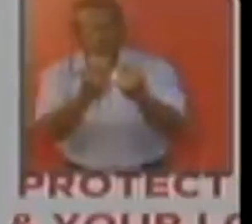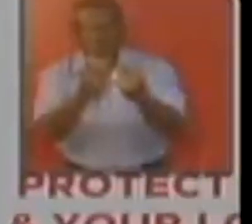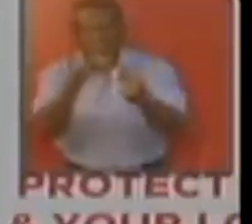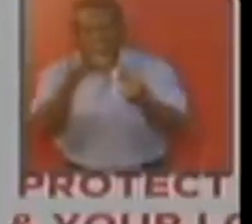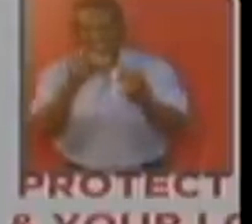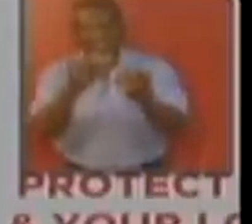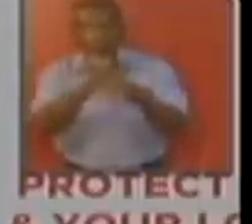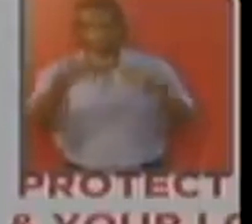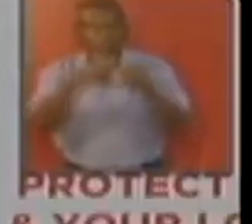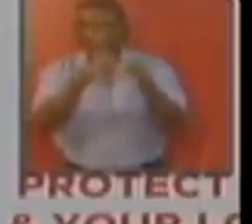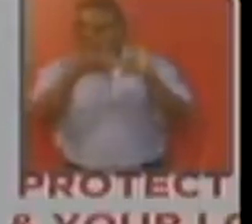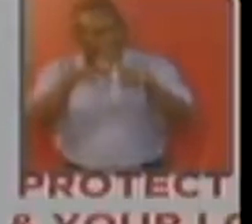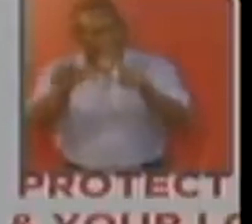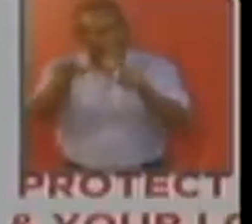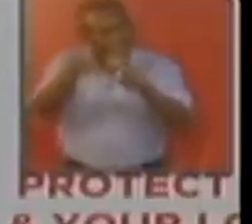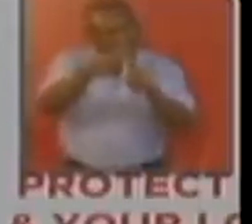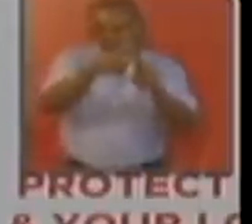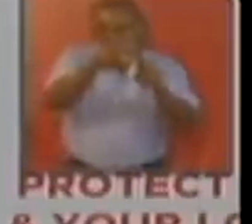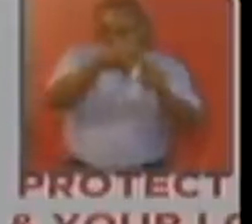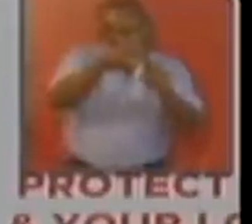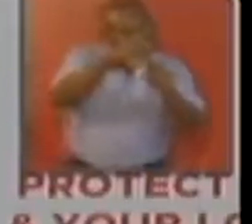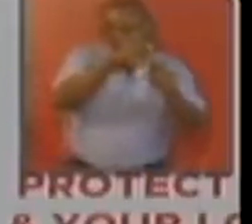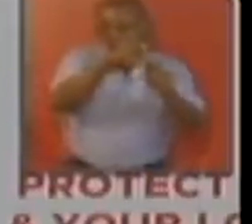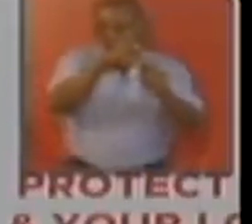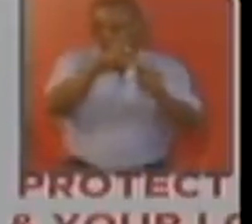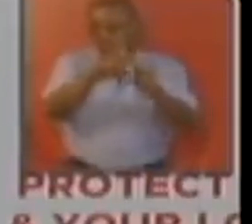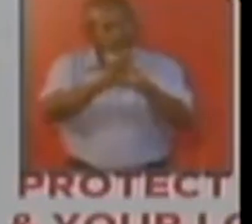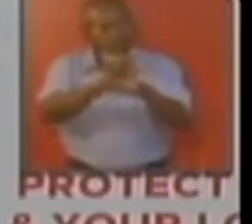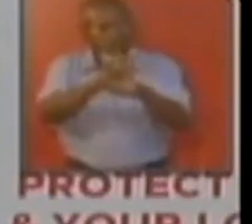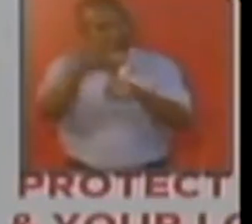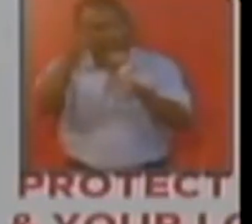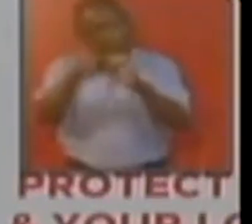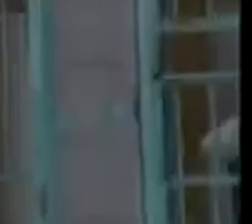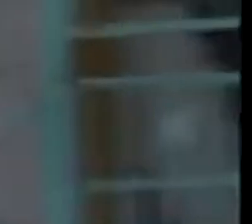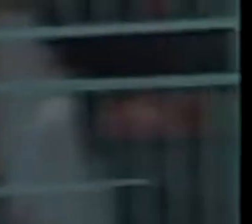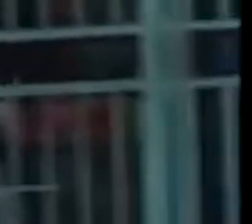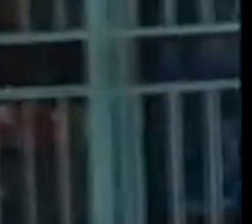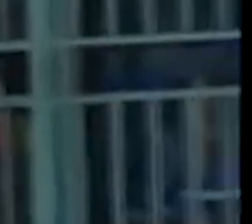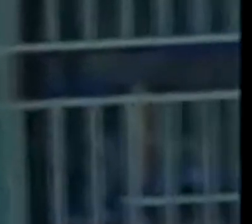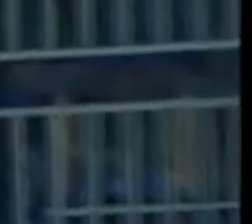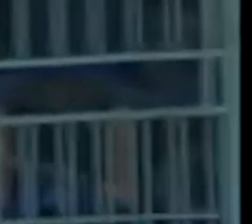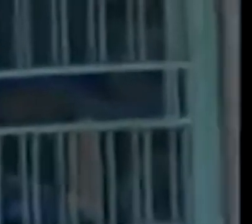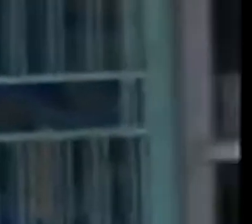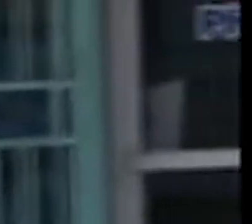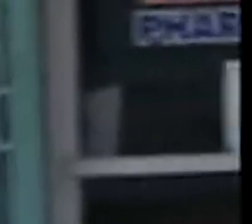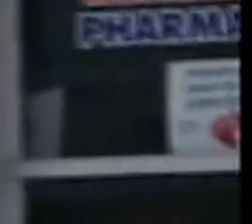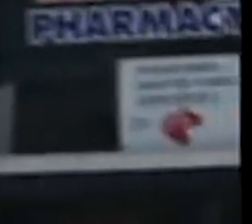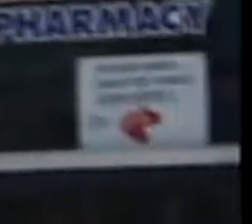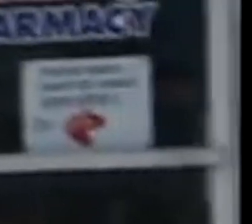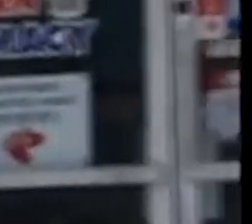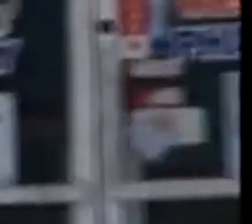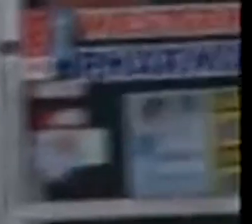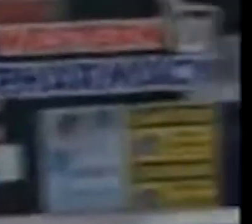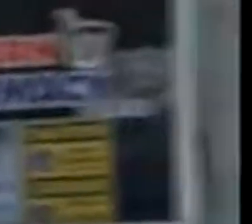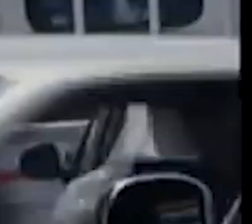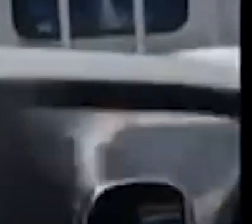illness, as well as the death or mortality from COVID-19. Dr. Richards called on members of the public to